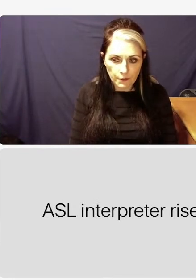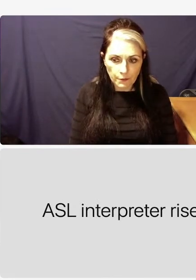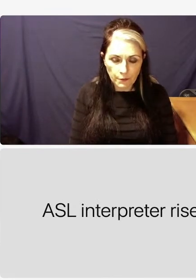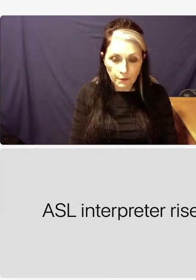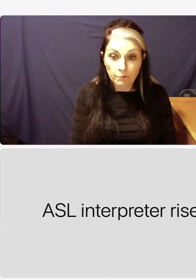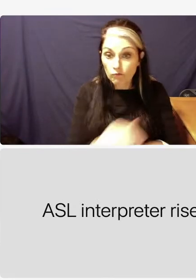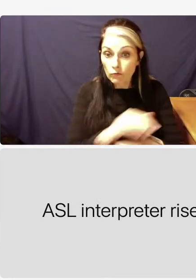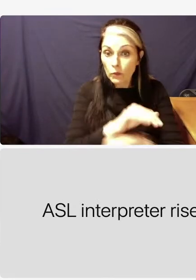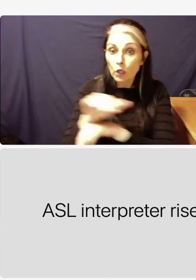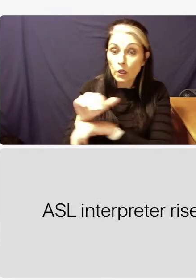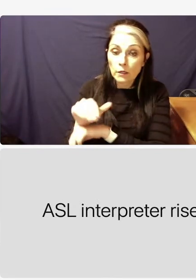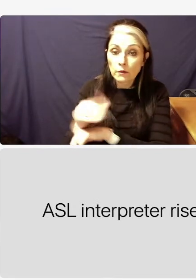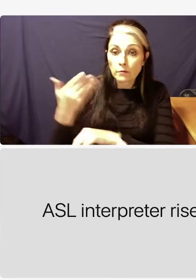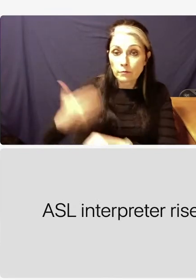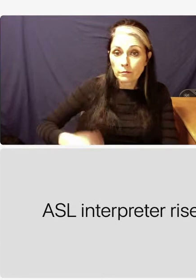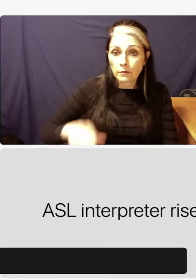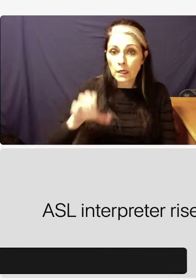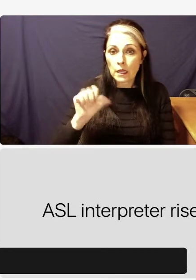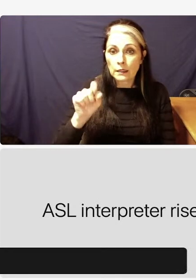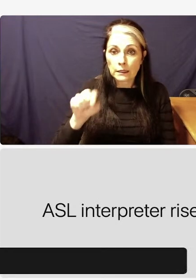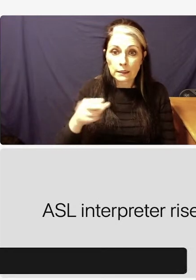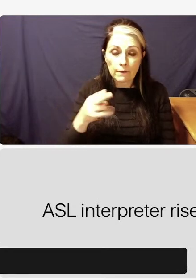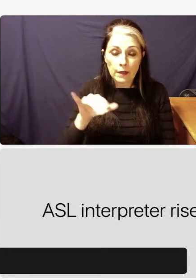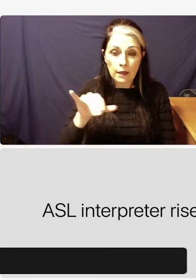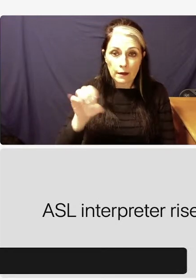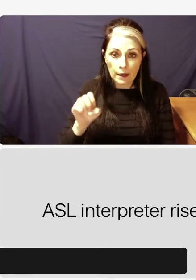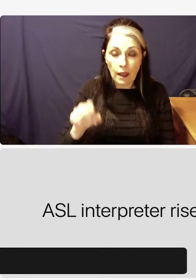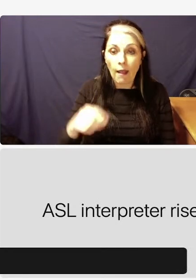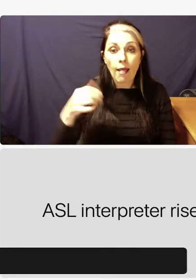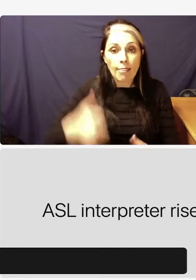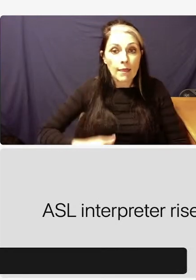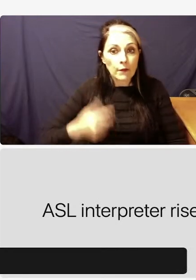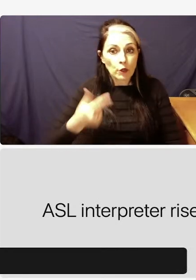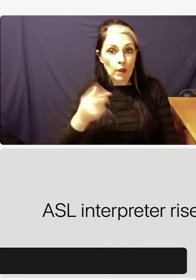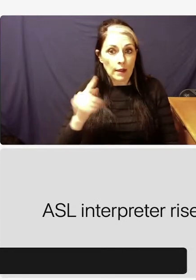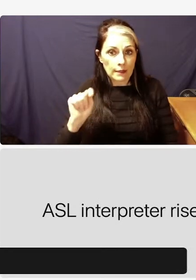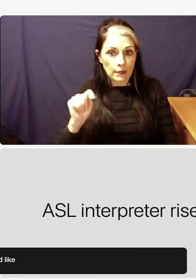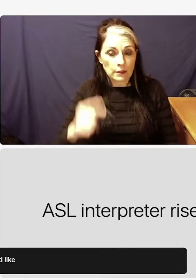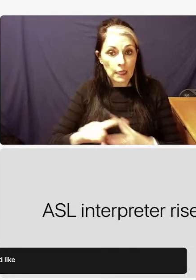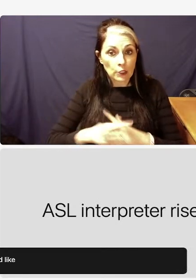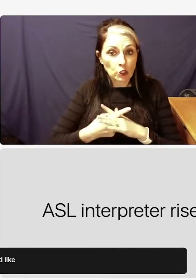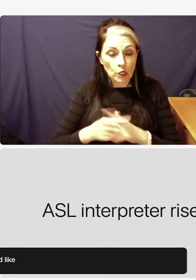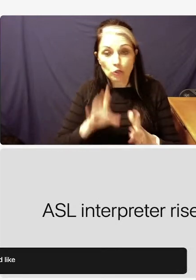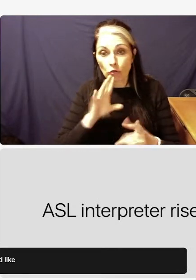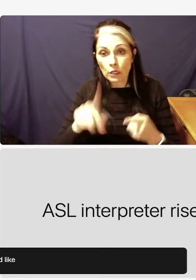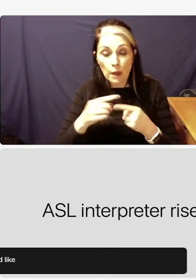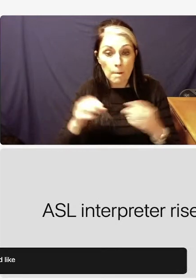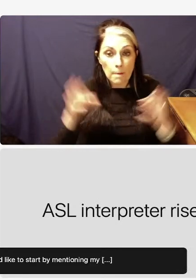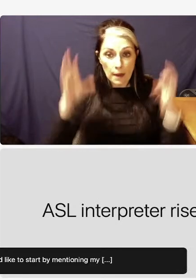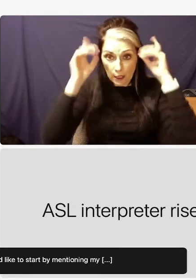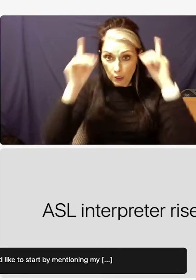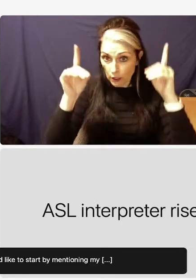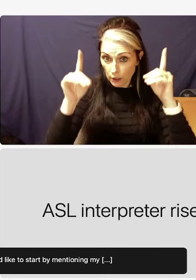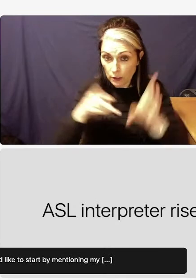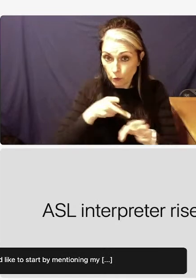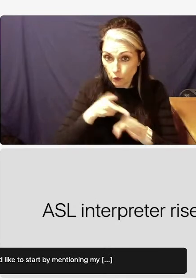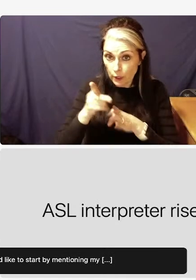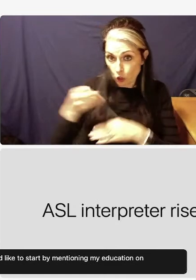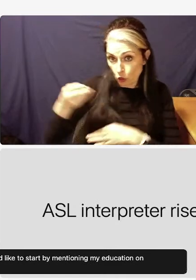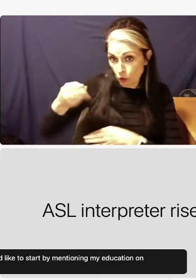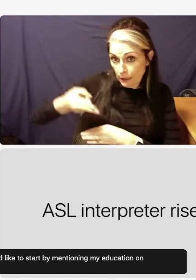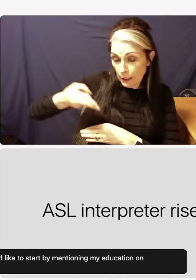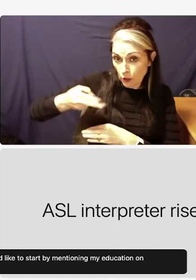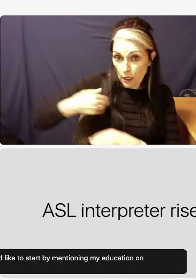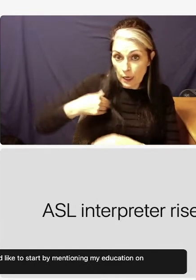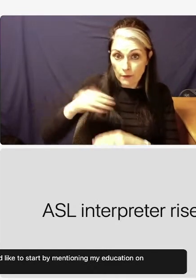good evening my name is stephanie light and i reside in grand terrace i would like to start by mentioning my educational and professional history i